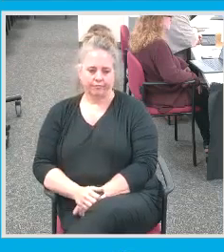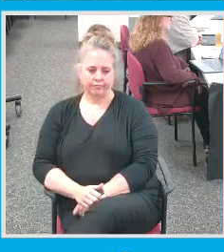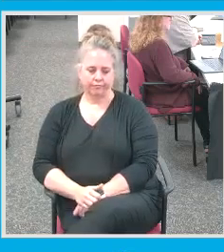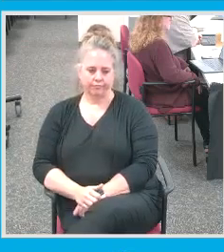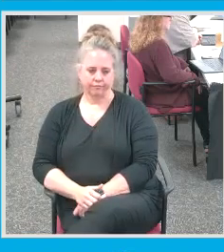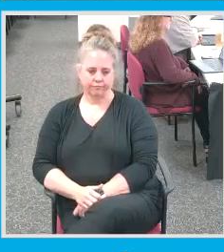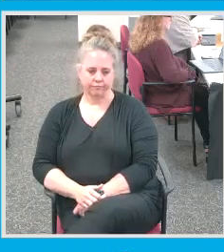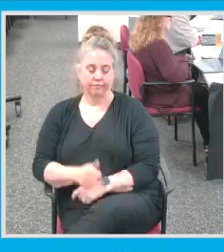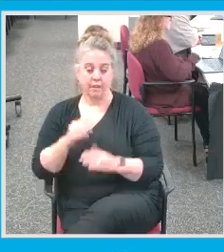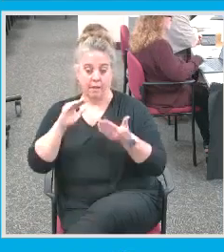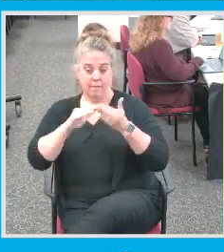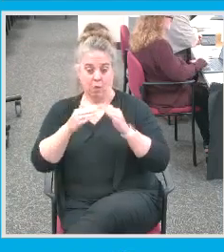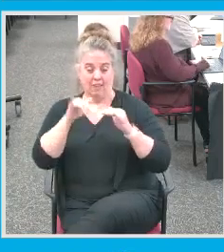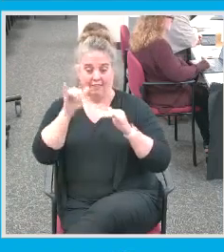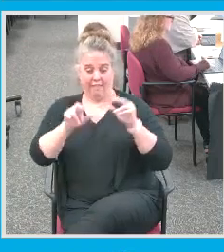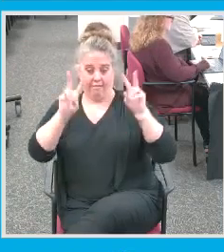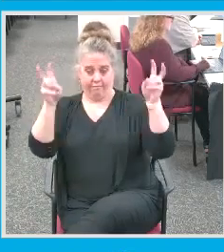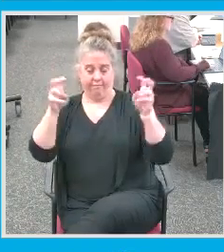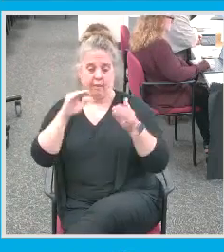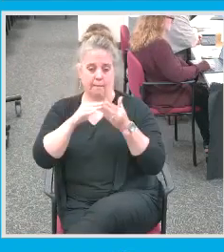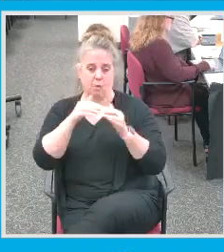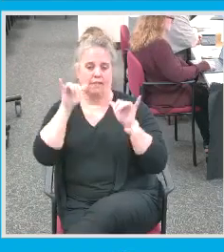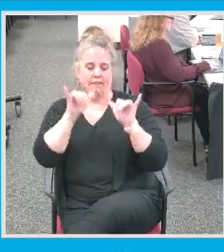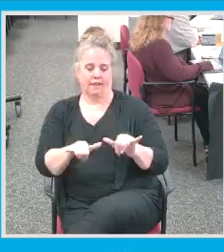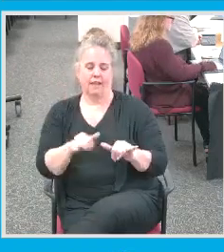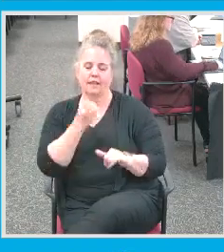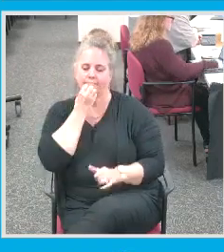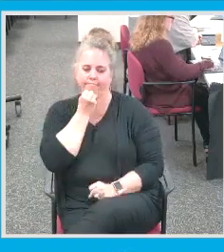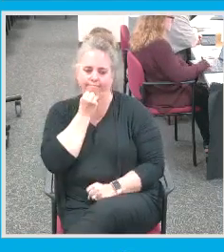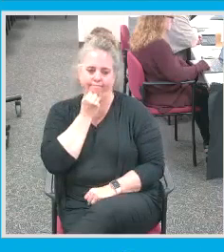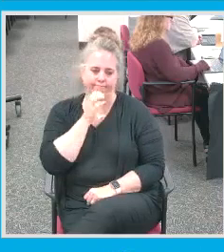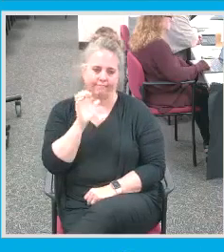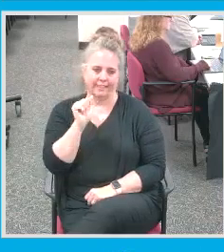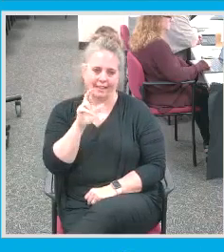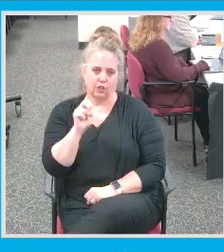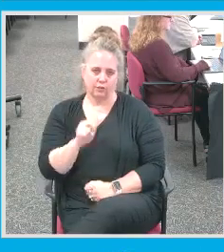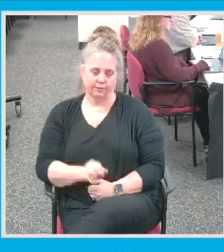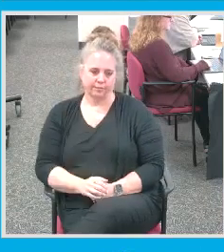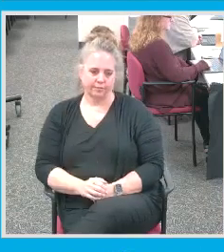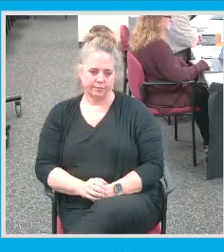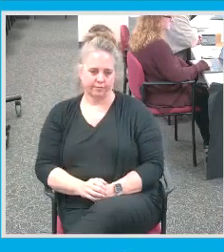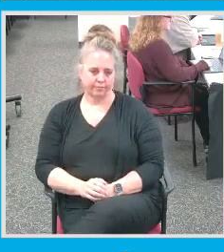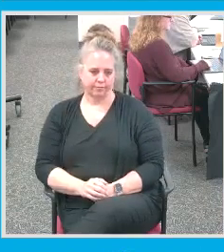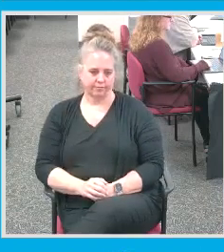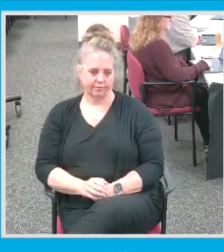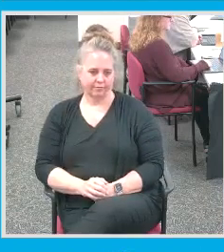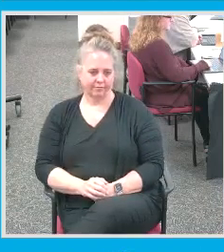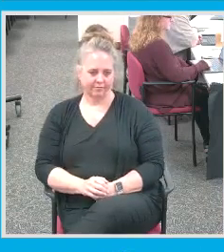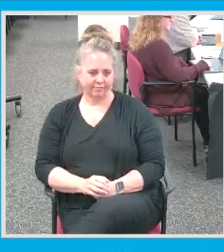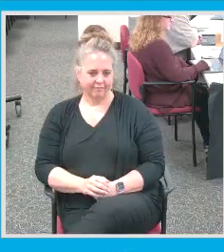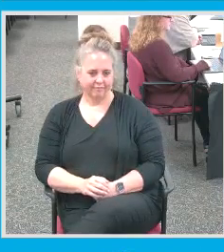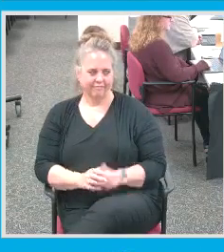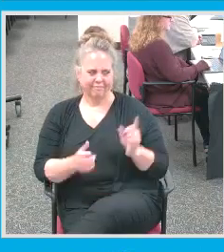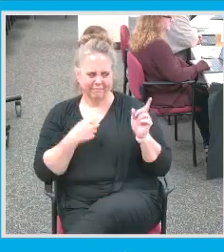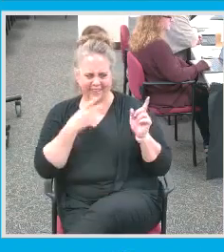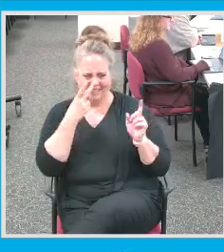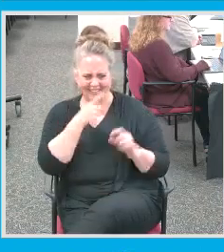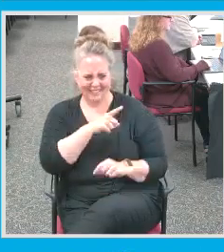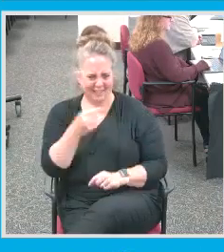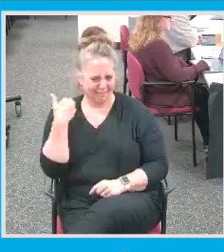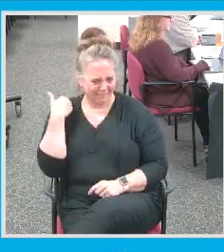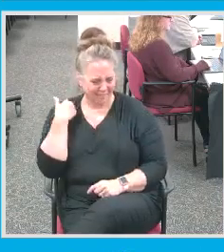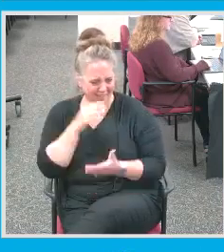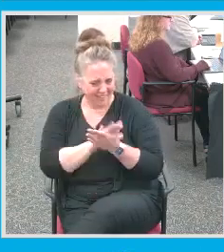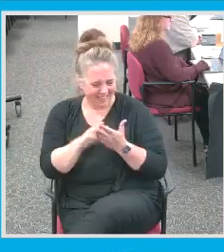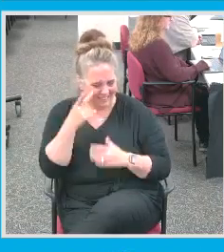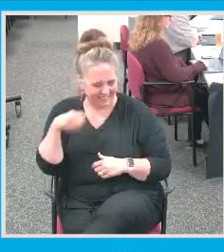Ooh, that is on. Okay. Hi, I've seen you all before. It's nice to see you again. I'm Becca Barnhart. I'm the Youth